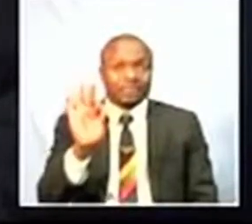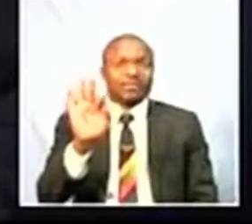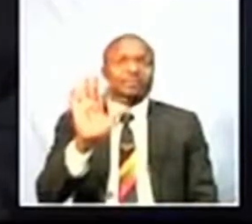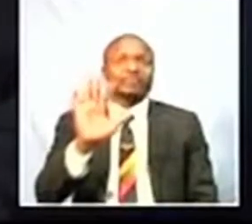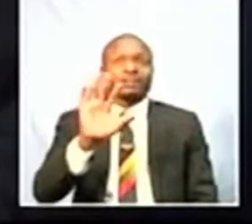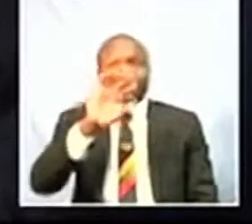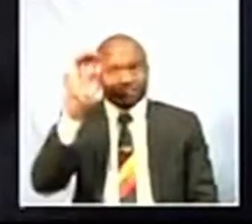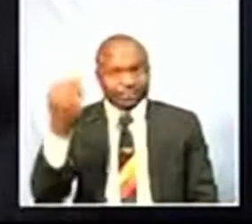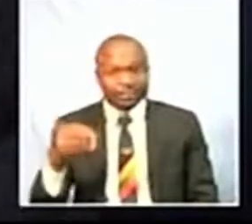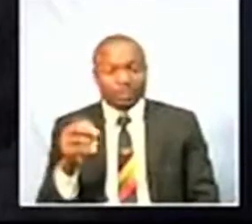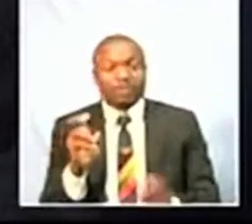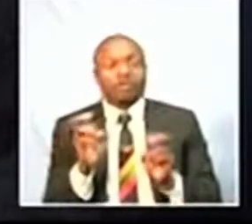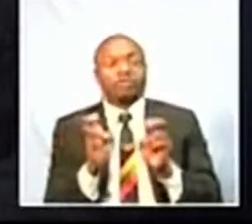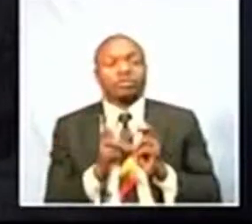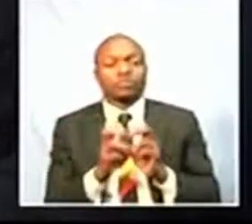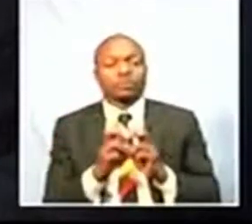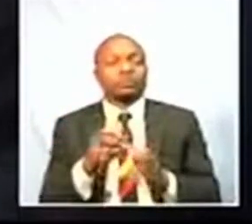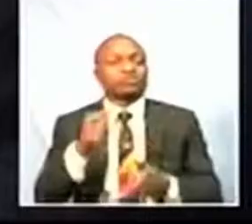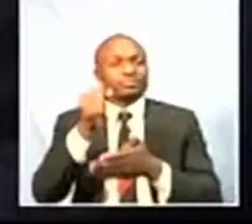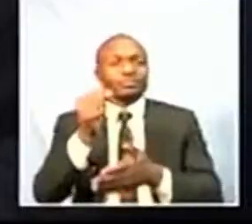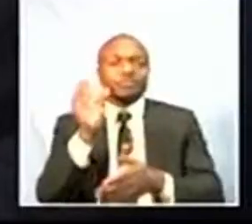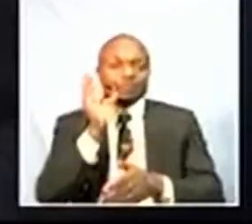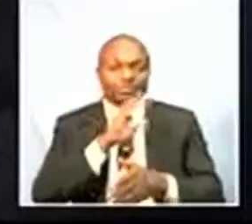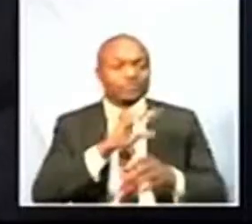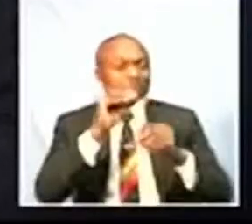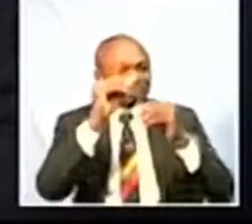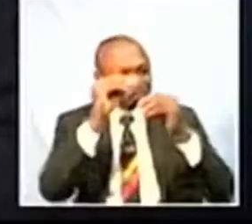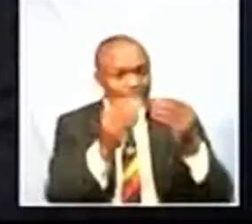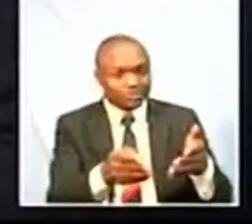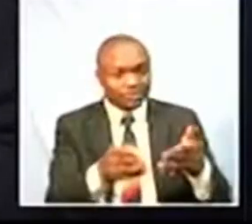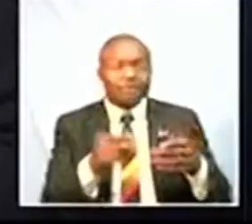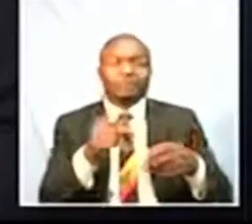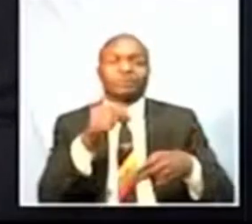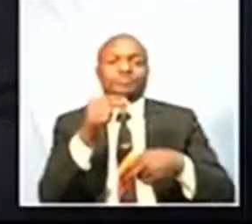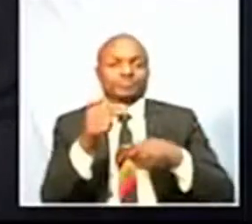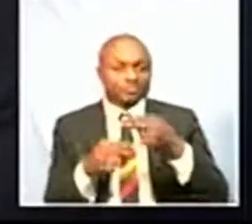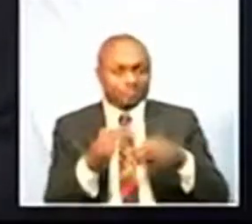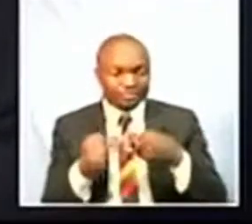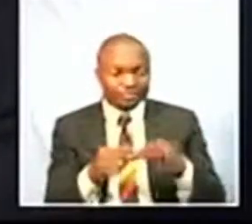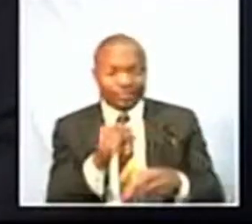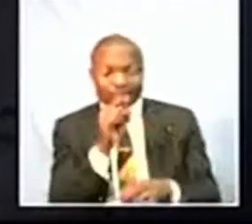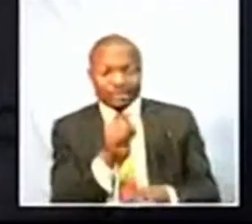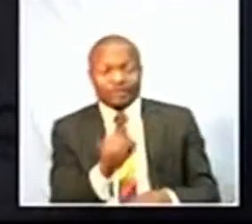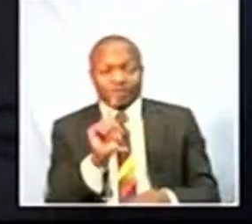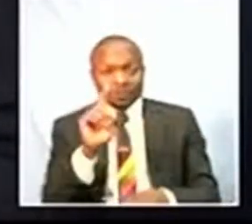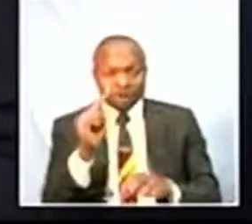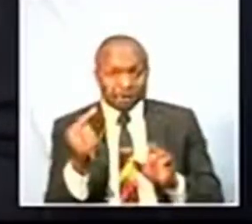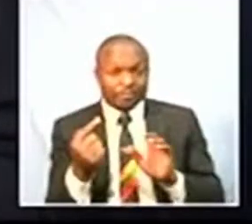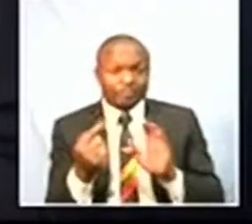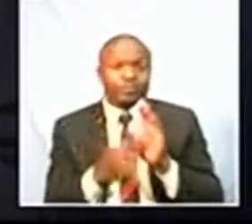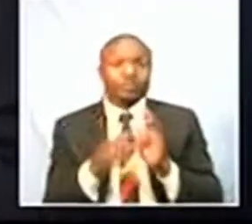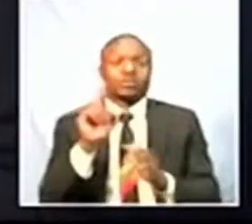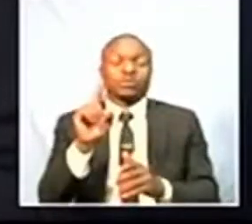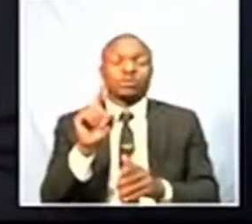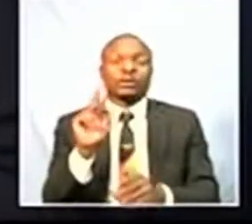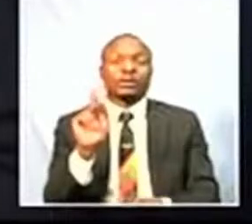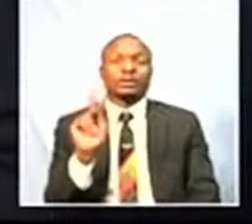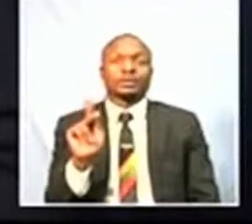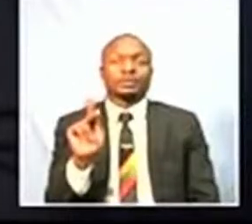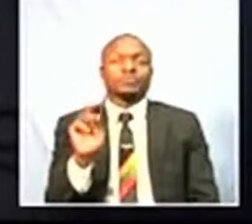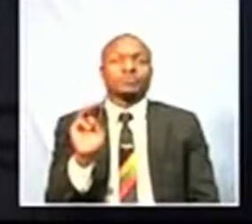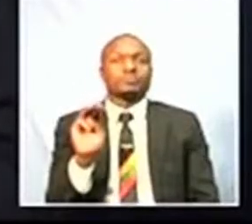95% of the contract price was already paid, which means that 1.1 kilometer, which was